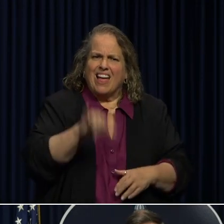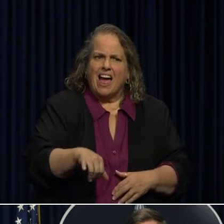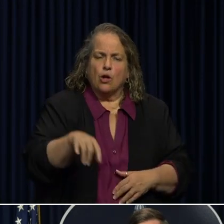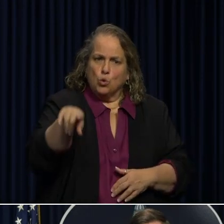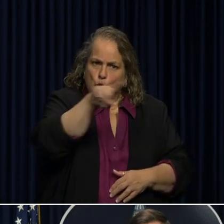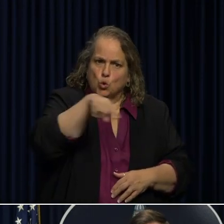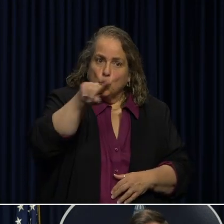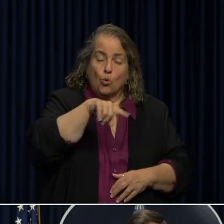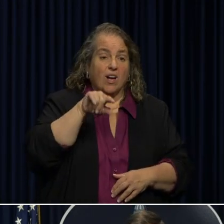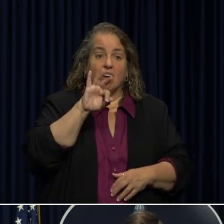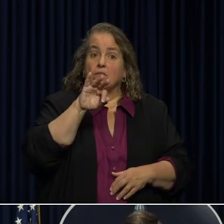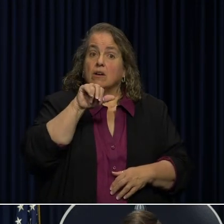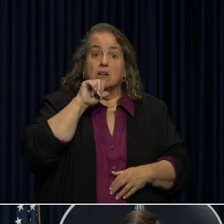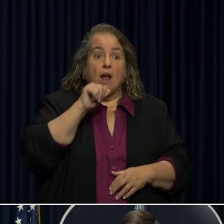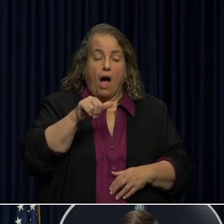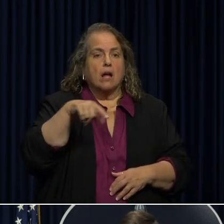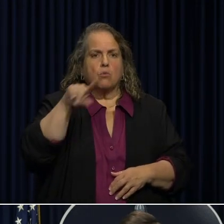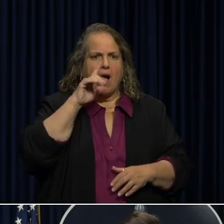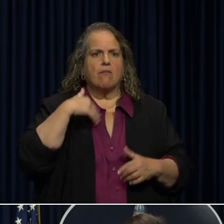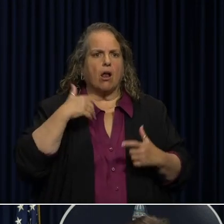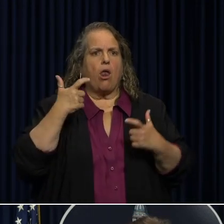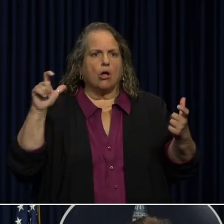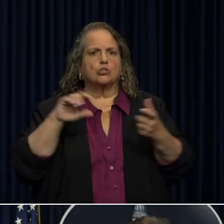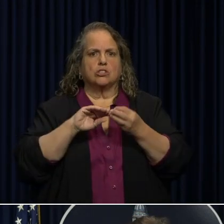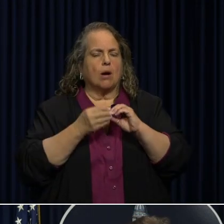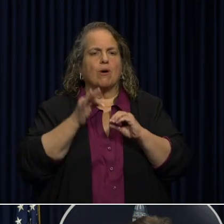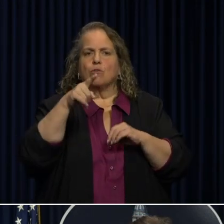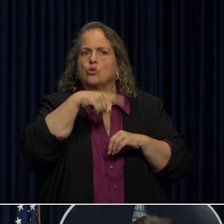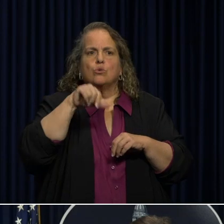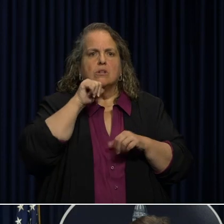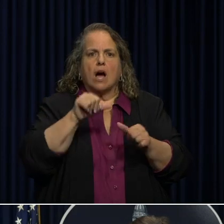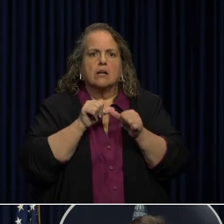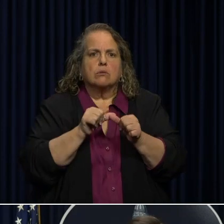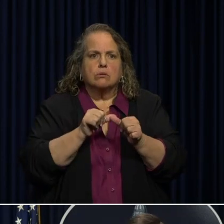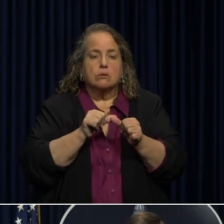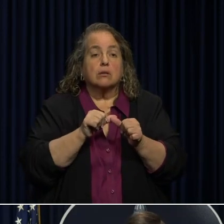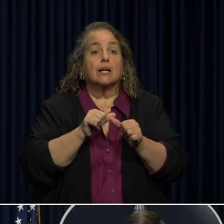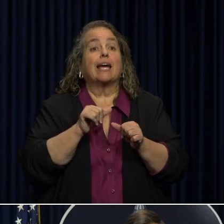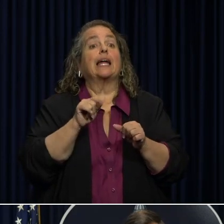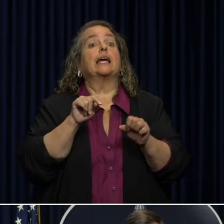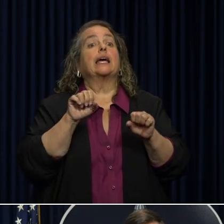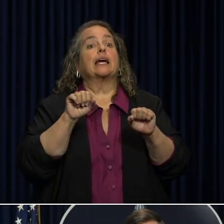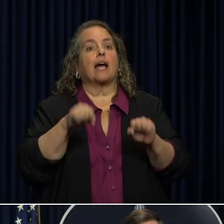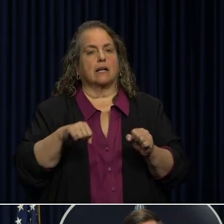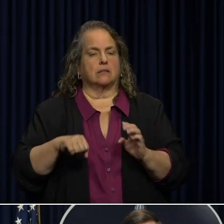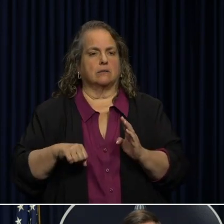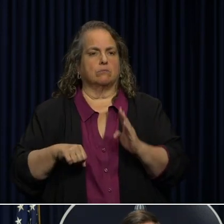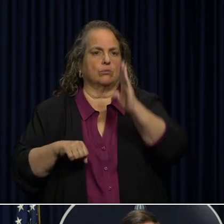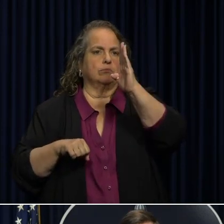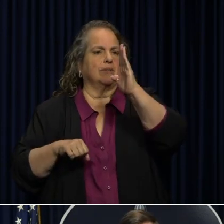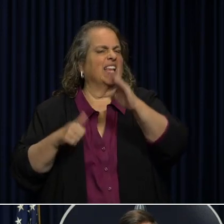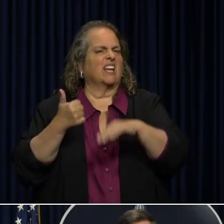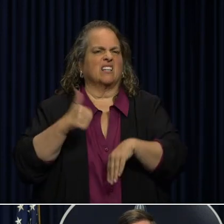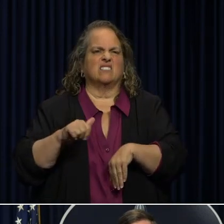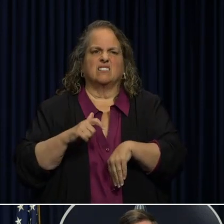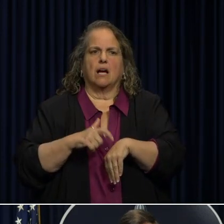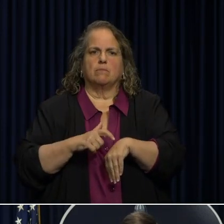significantly larger number. We need you to keep it up. This thing can spike upwards at any minute,